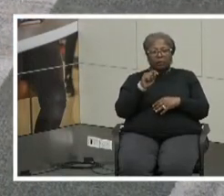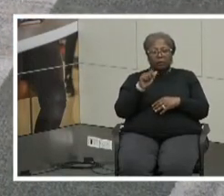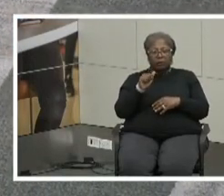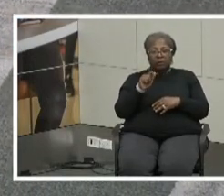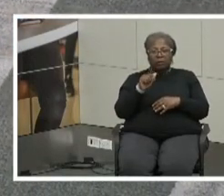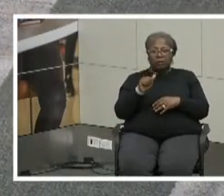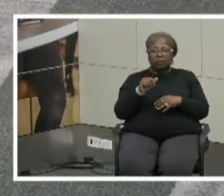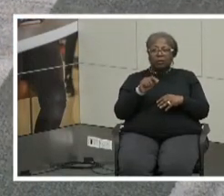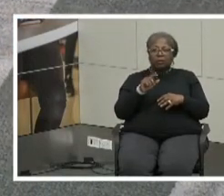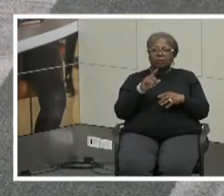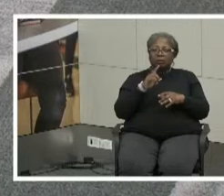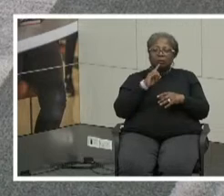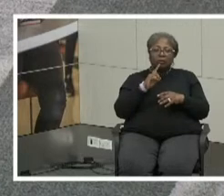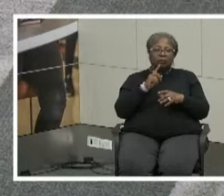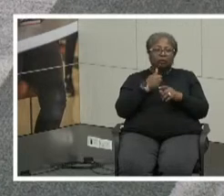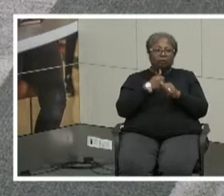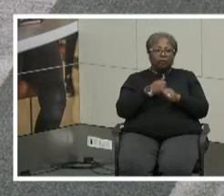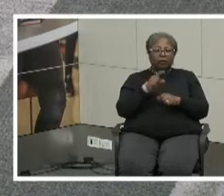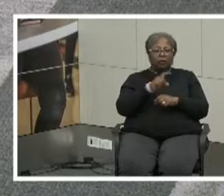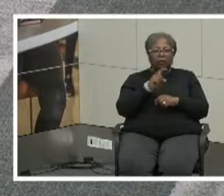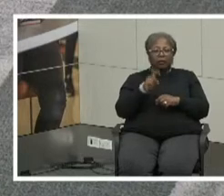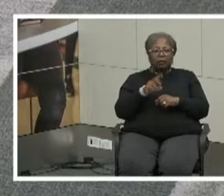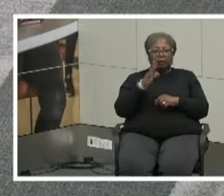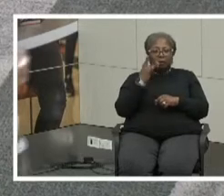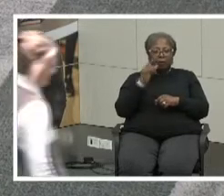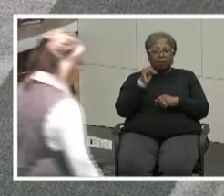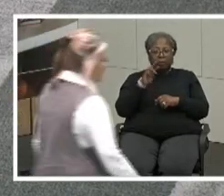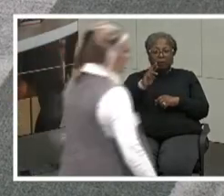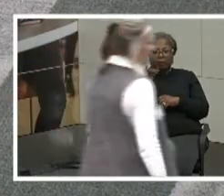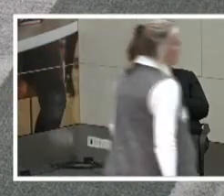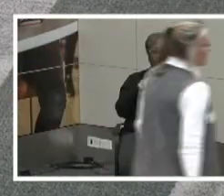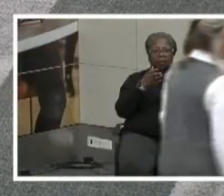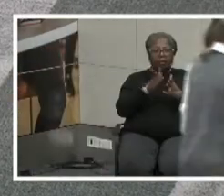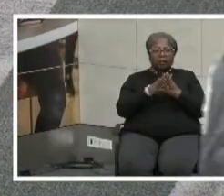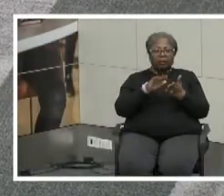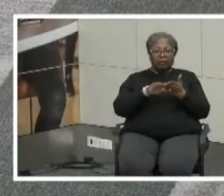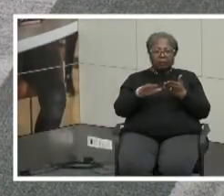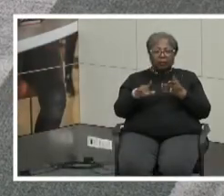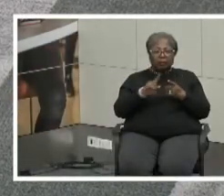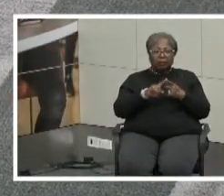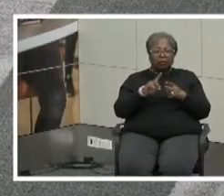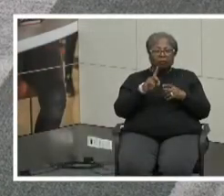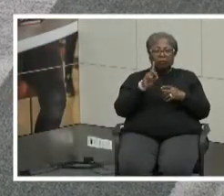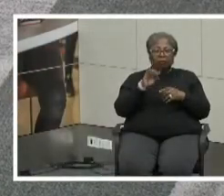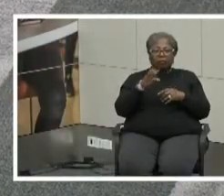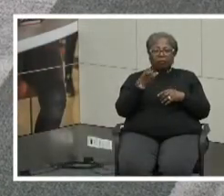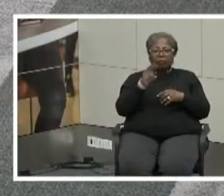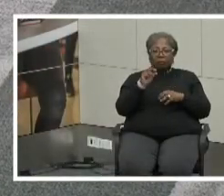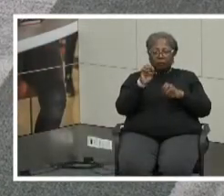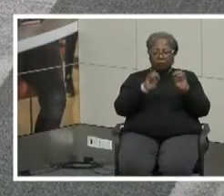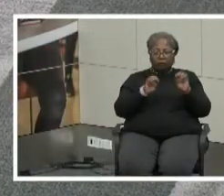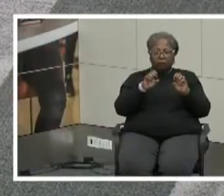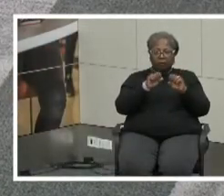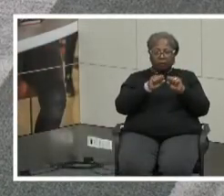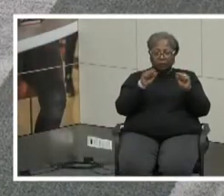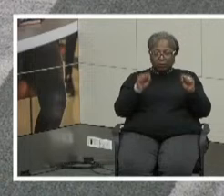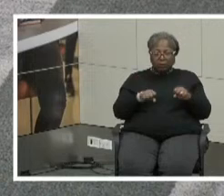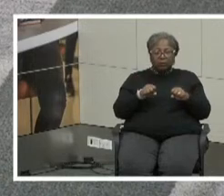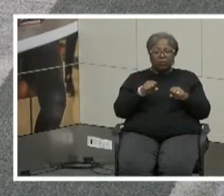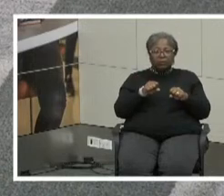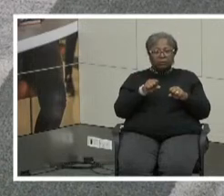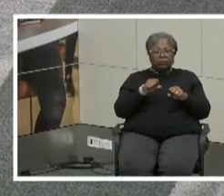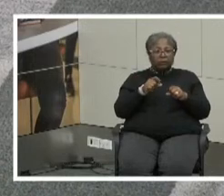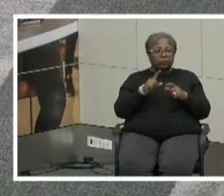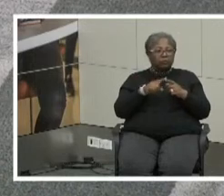ensure HISD followed Texas standards why is Mr miles requested an exemption to implement his own evaluation system the method to drive